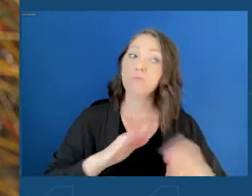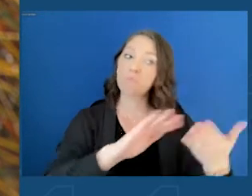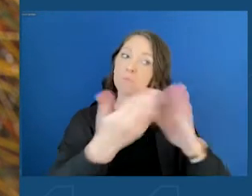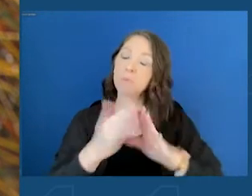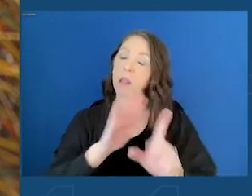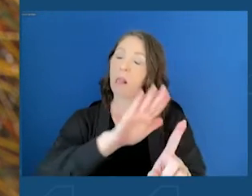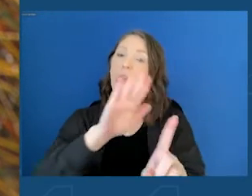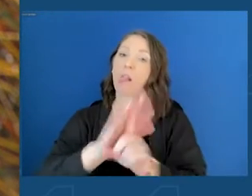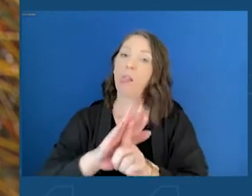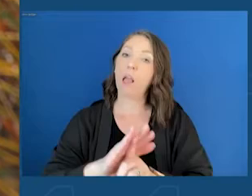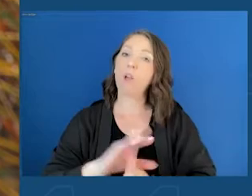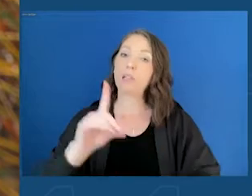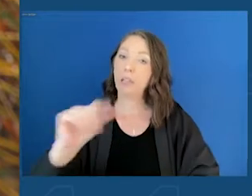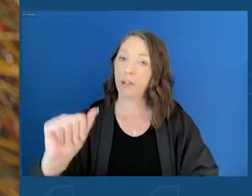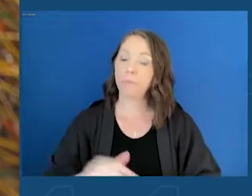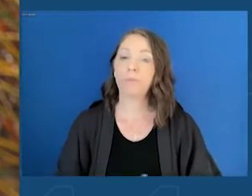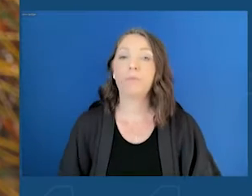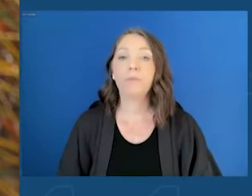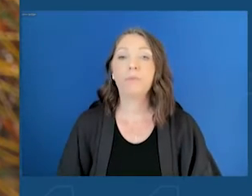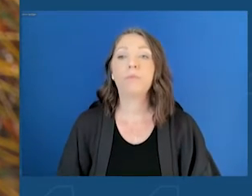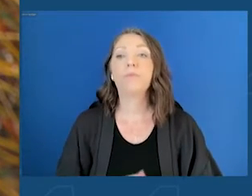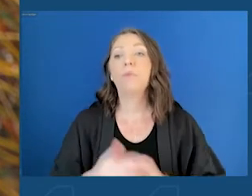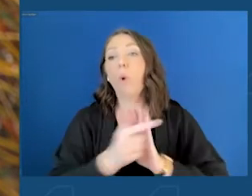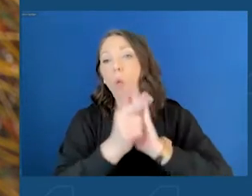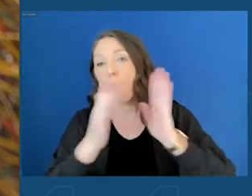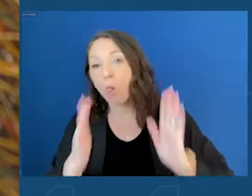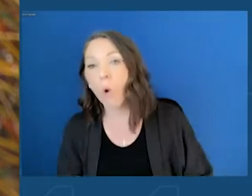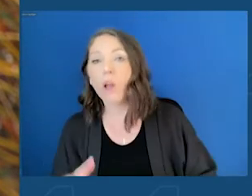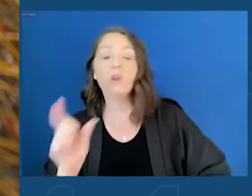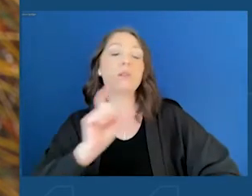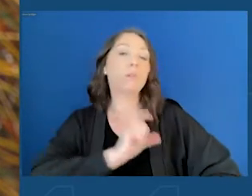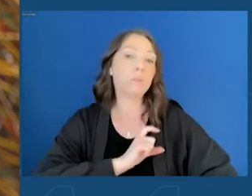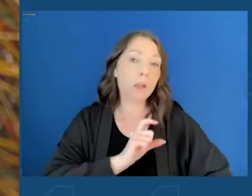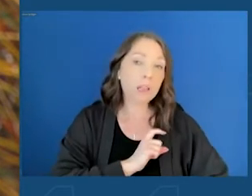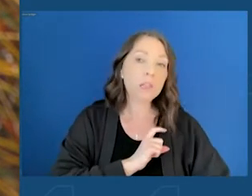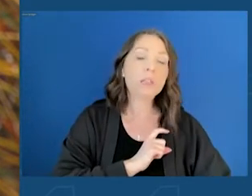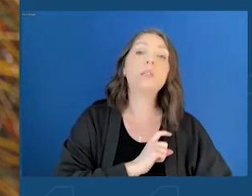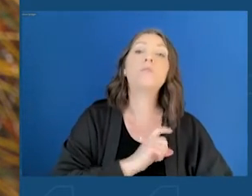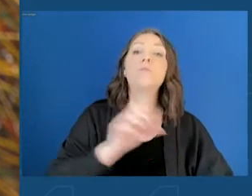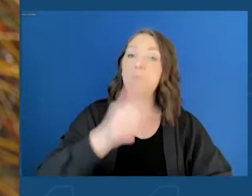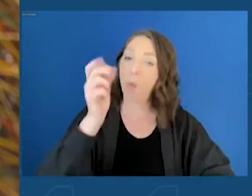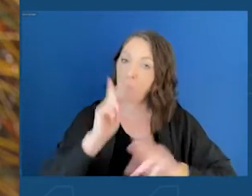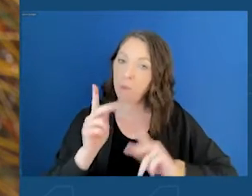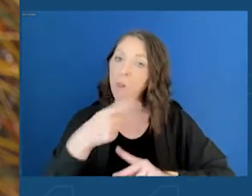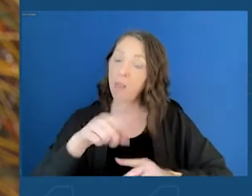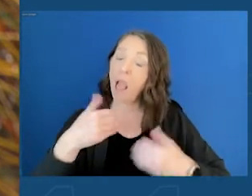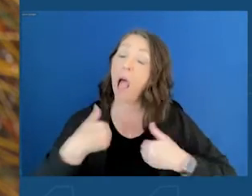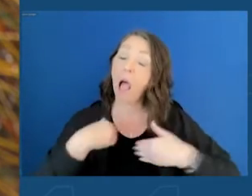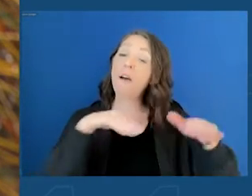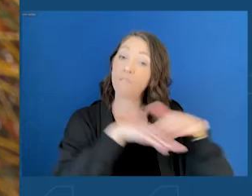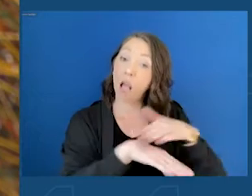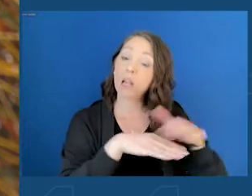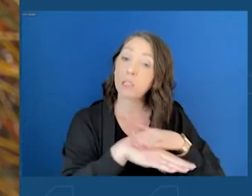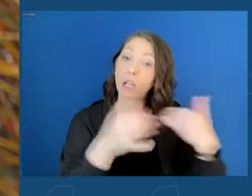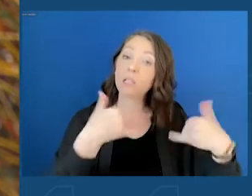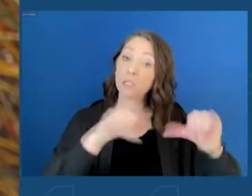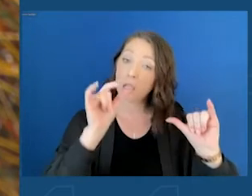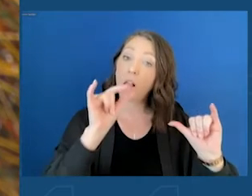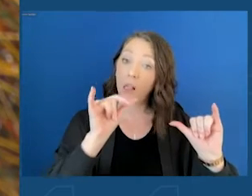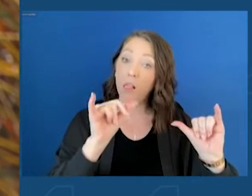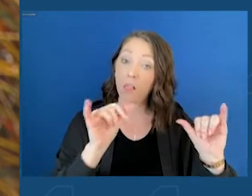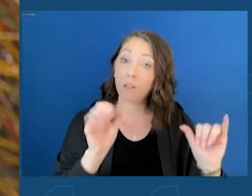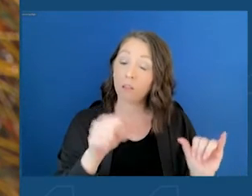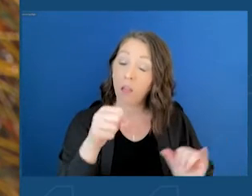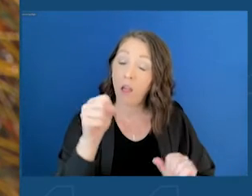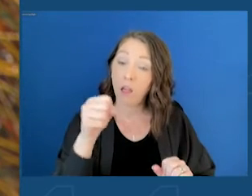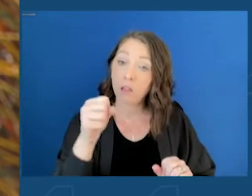While prosecutors, the police, and other law enforcement will have access to these records